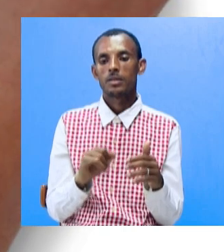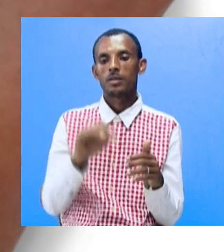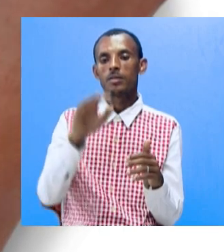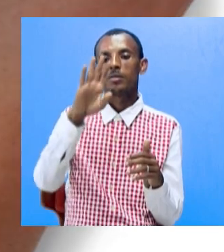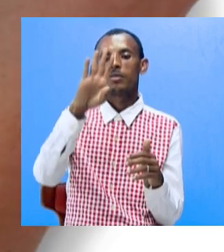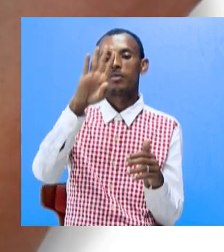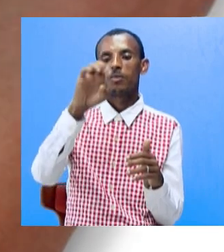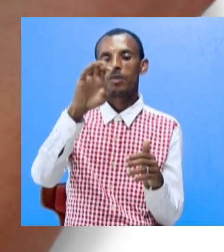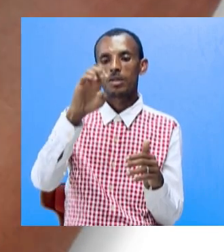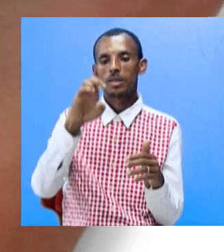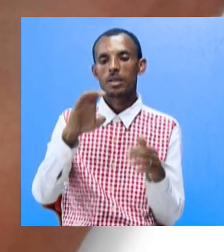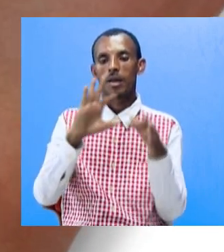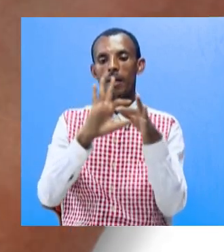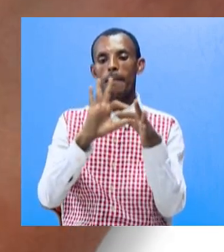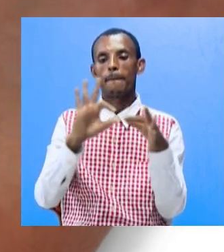40 meter long.